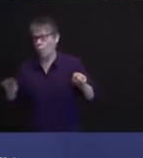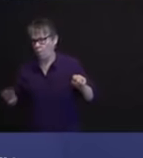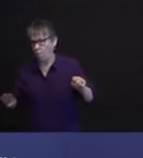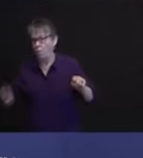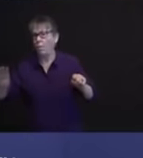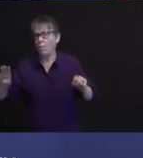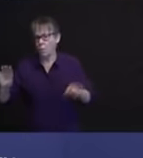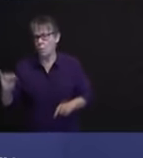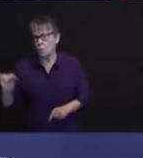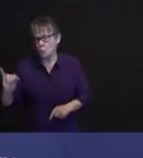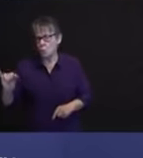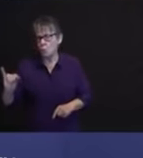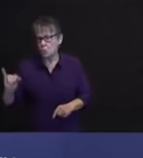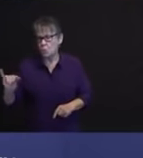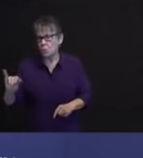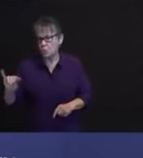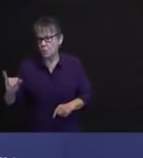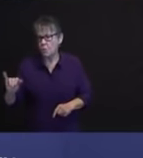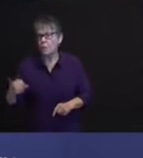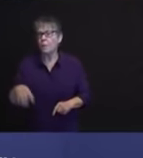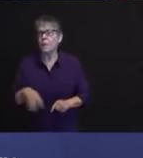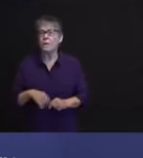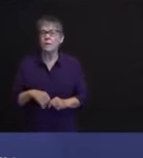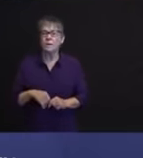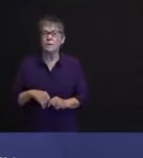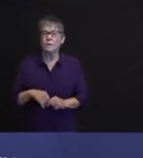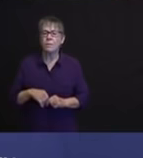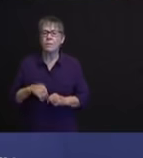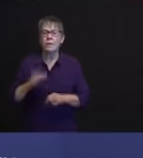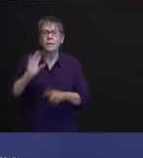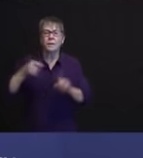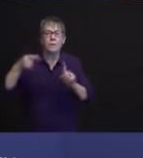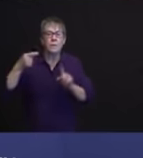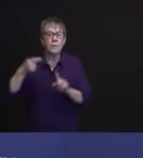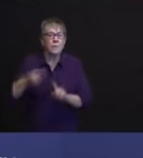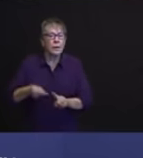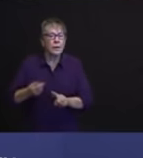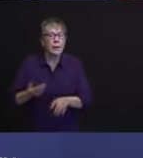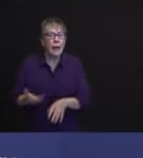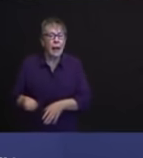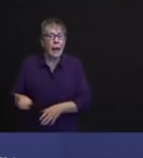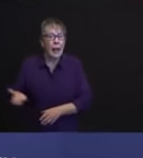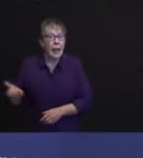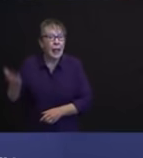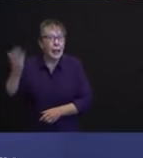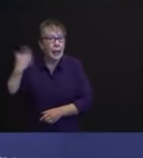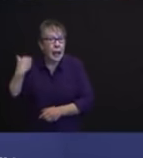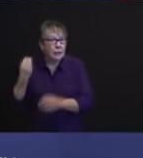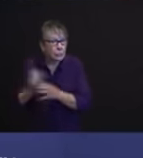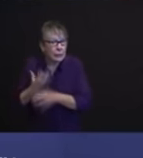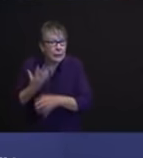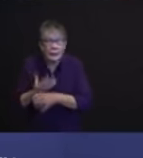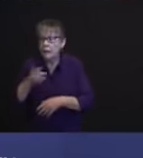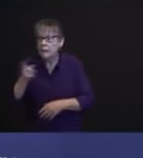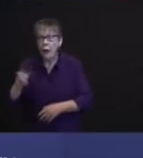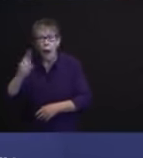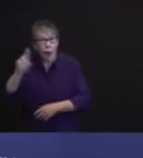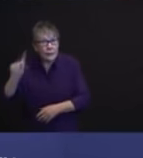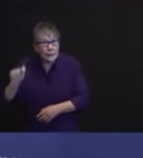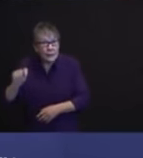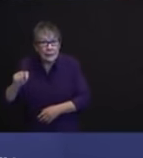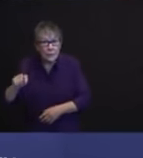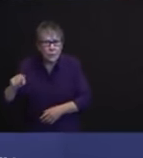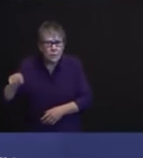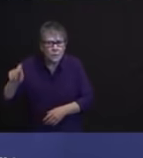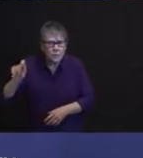said, what we saw in the spring is we saw our cases, our hospitalizations, everything else associated with it was like going up in an elevator. It was going almost